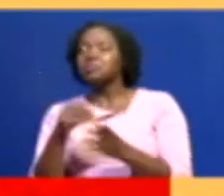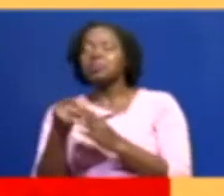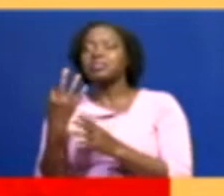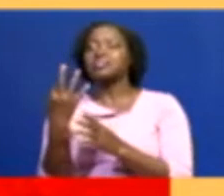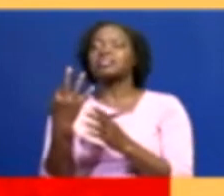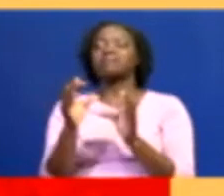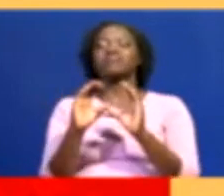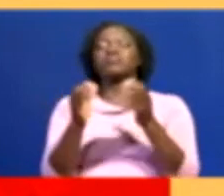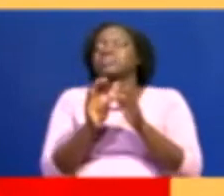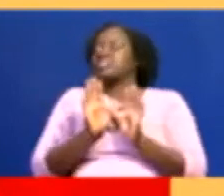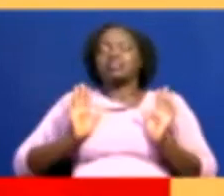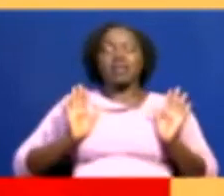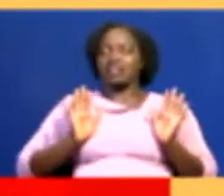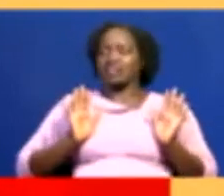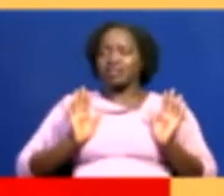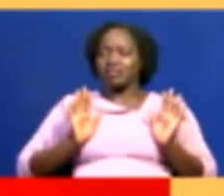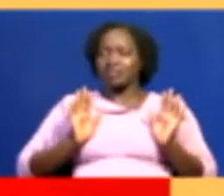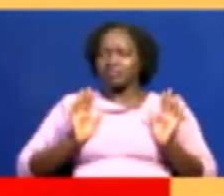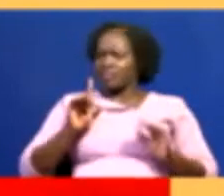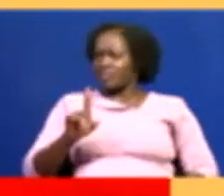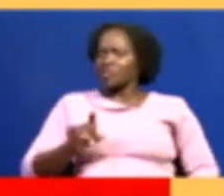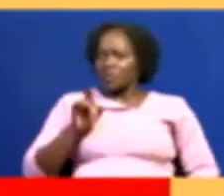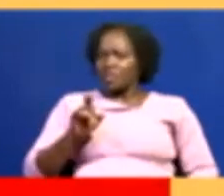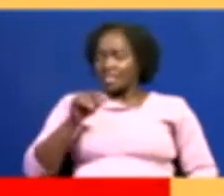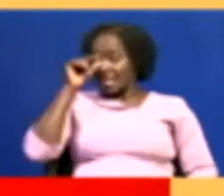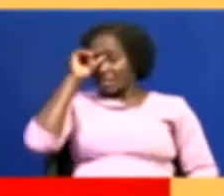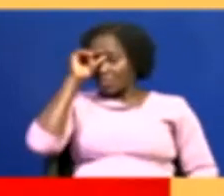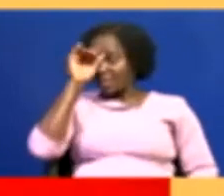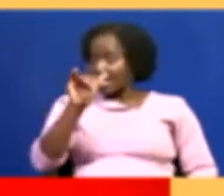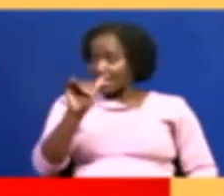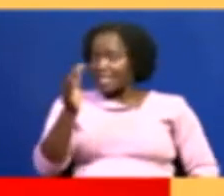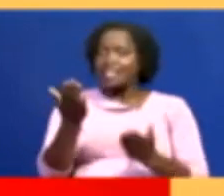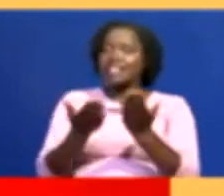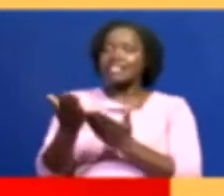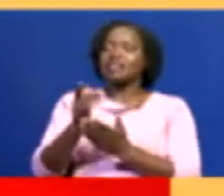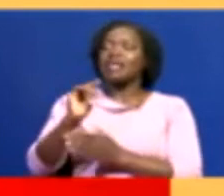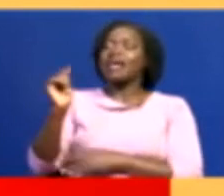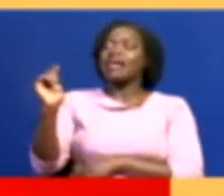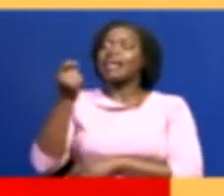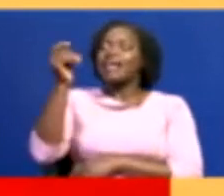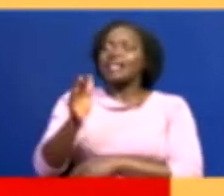ethnic groups, and we need a government that serves every Kenya,